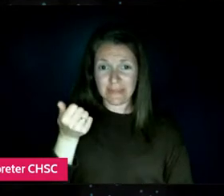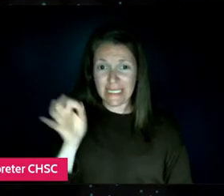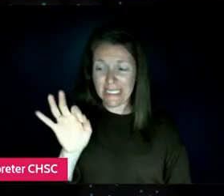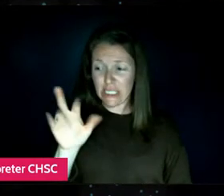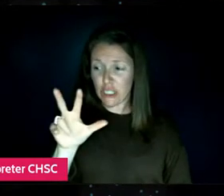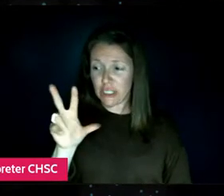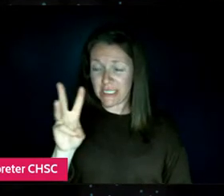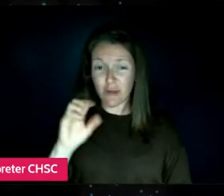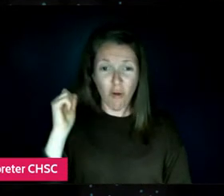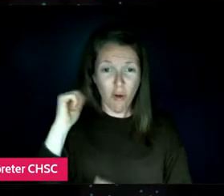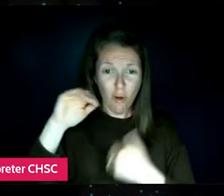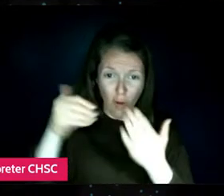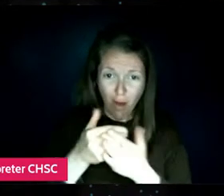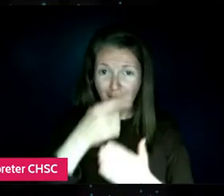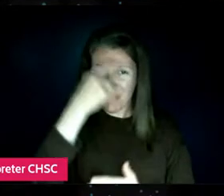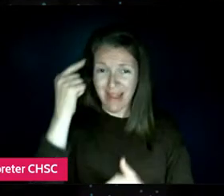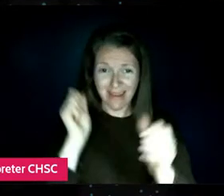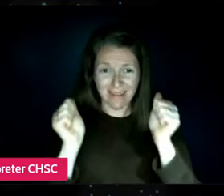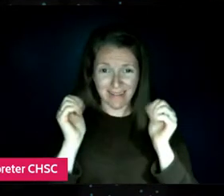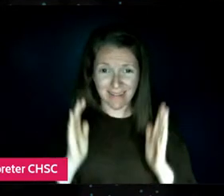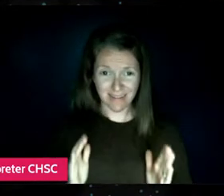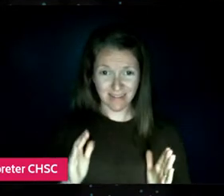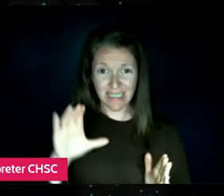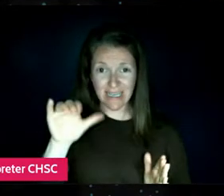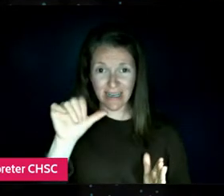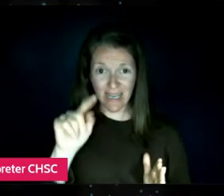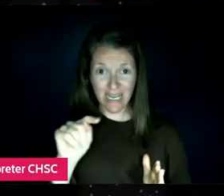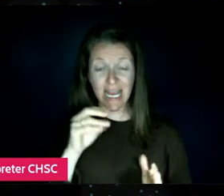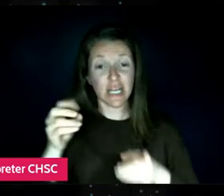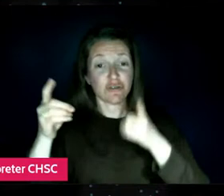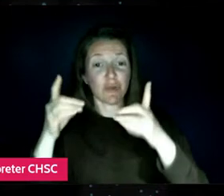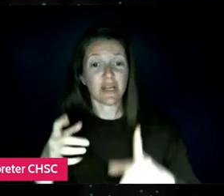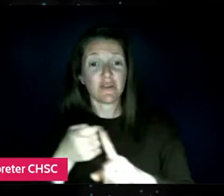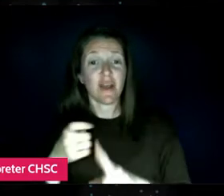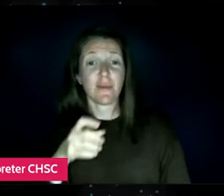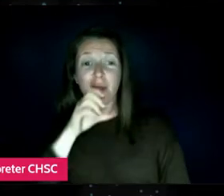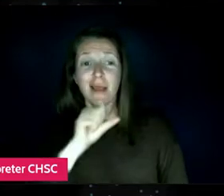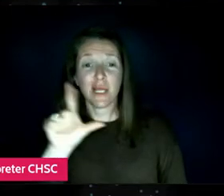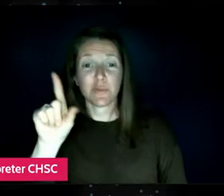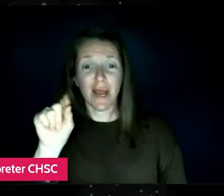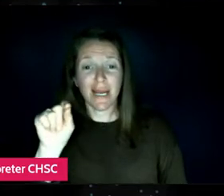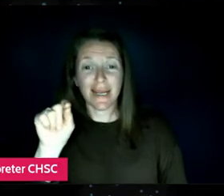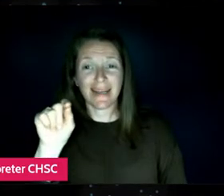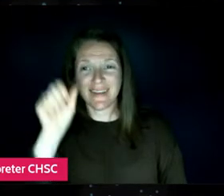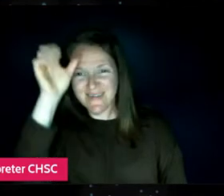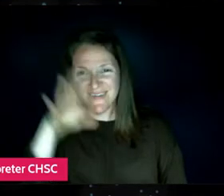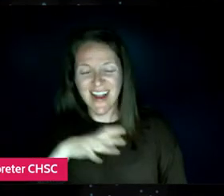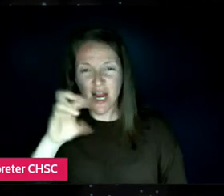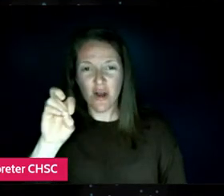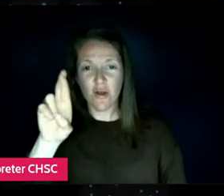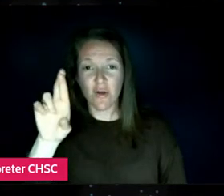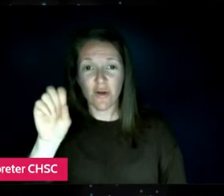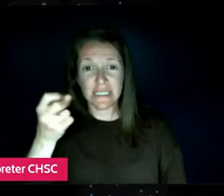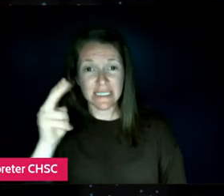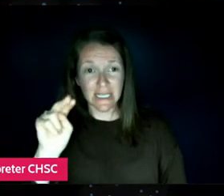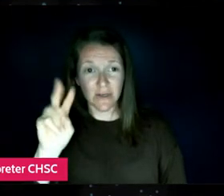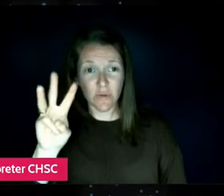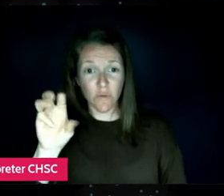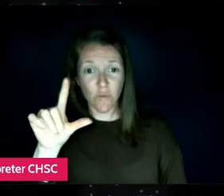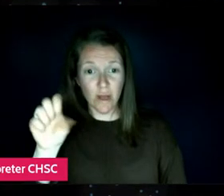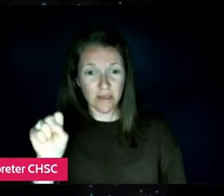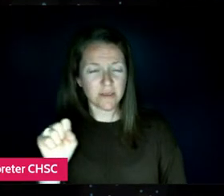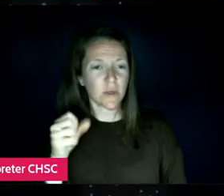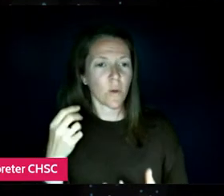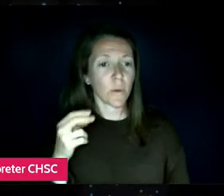an all-Black cast and directed by a 20-year-old Orson Welles. So were the USC